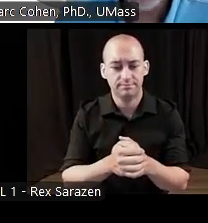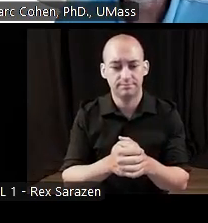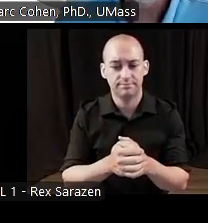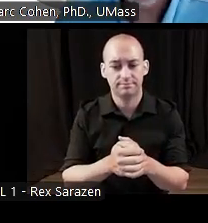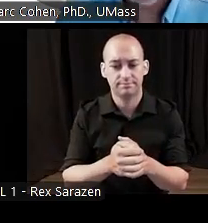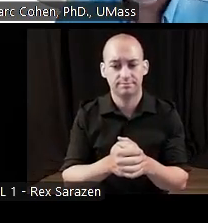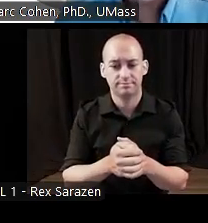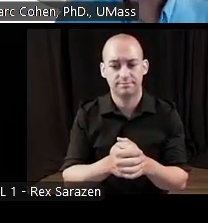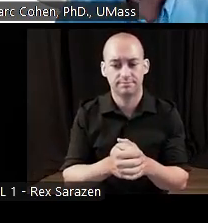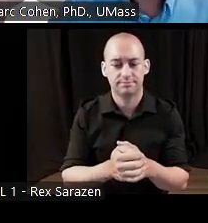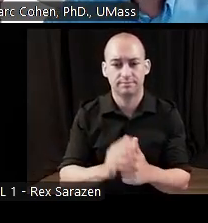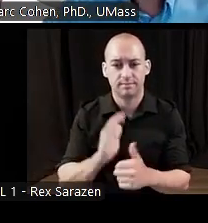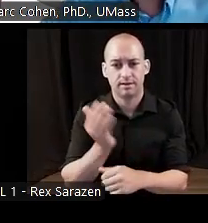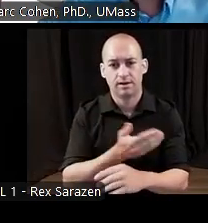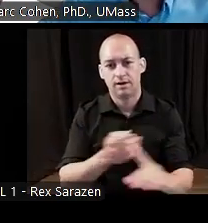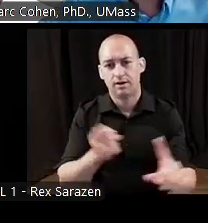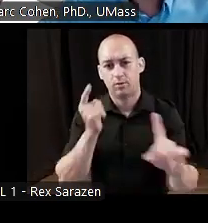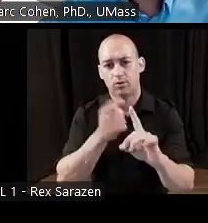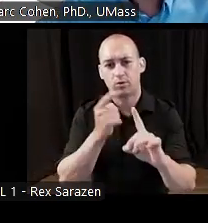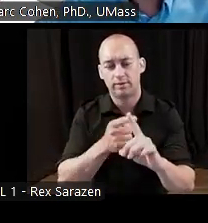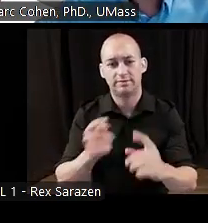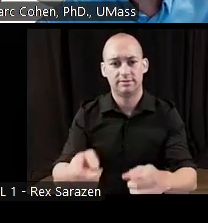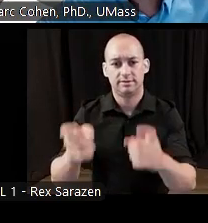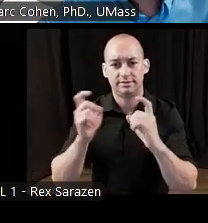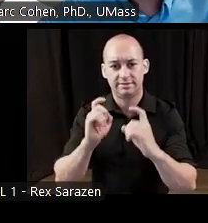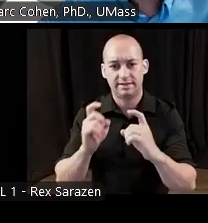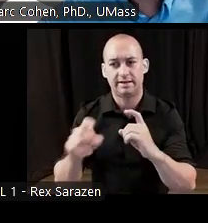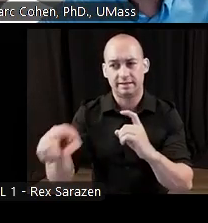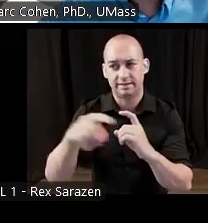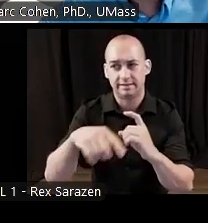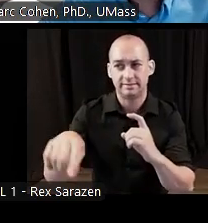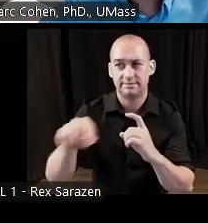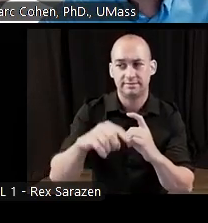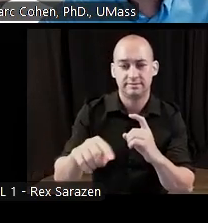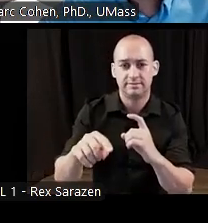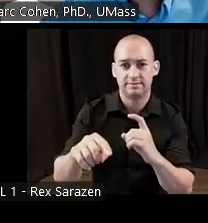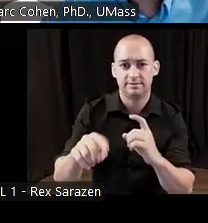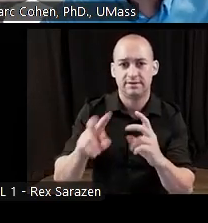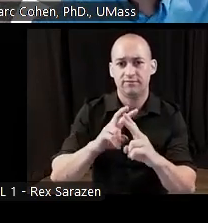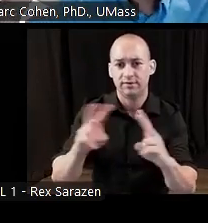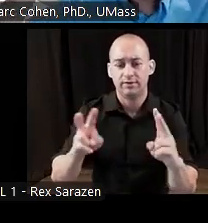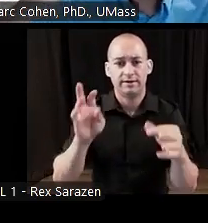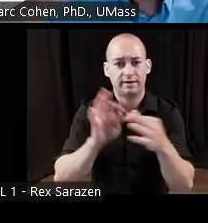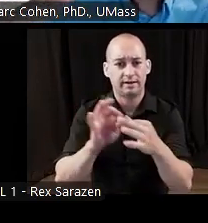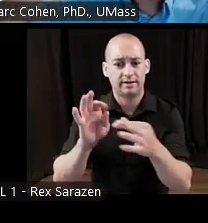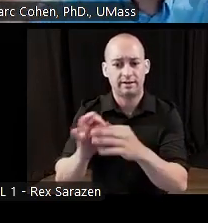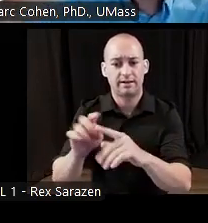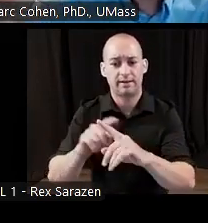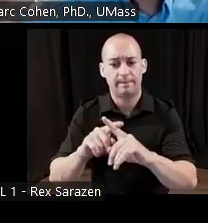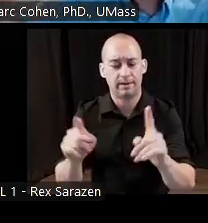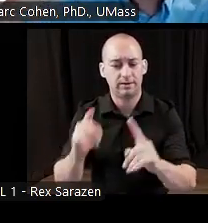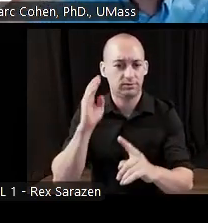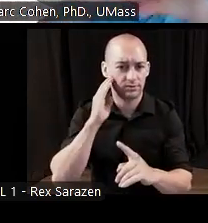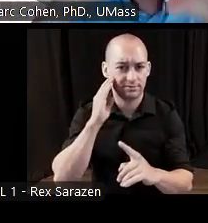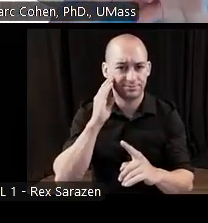Our goal is to take these very connected but